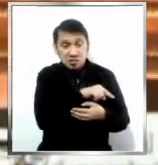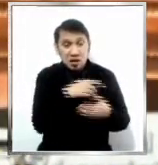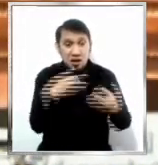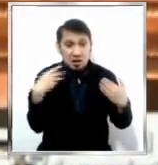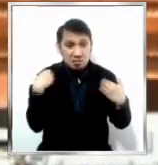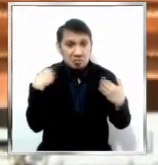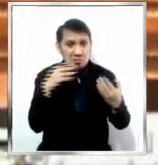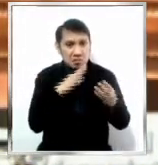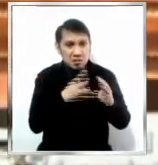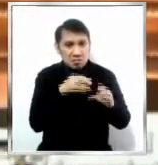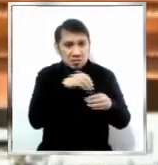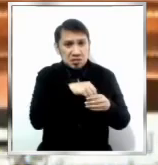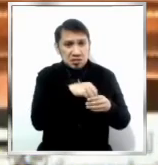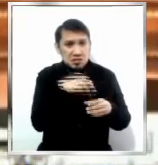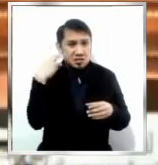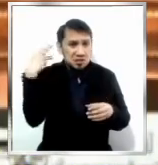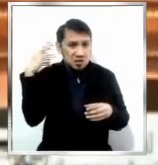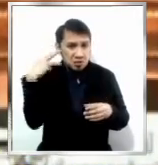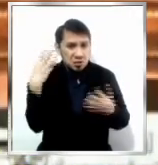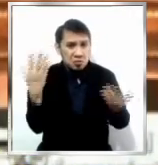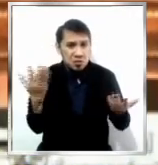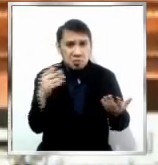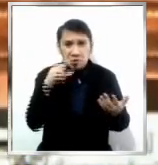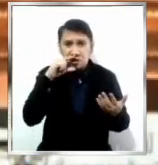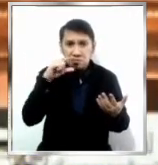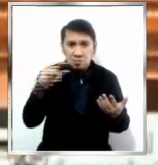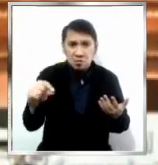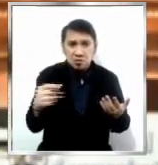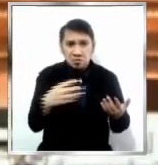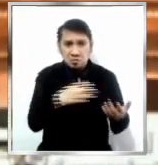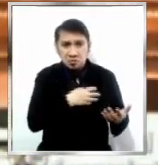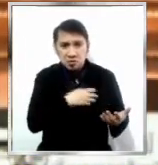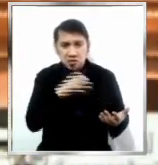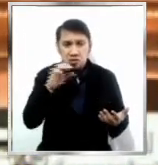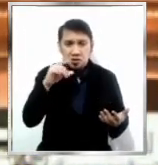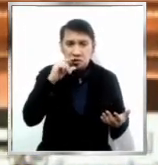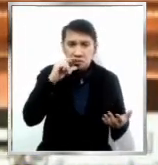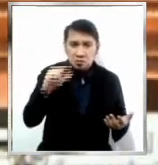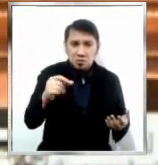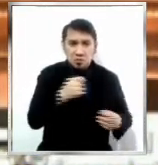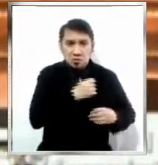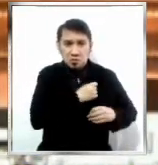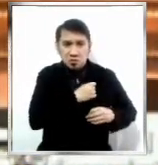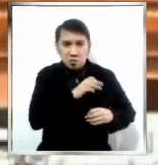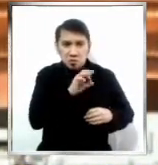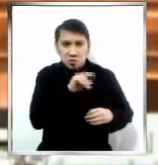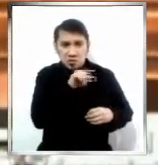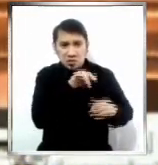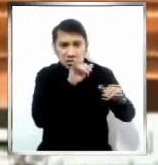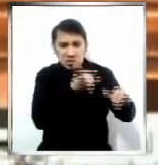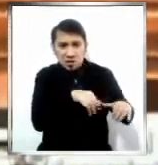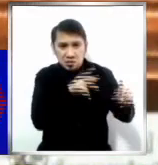police, to the PNP, na itong tao na ito magulo.